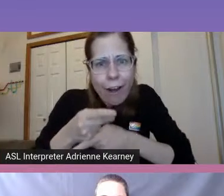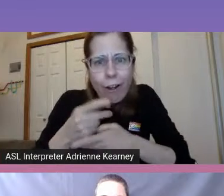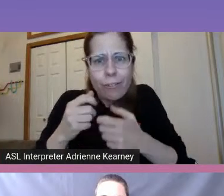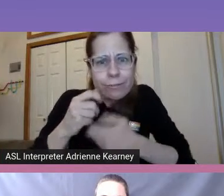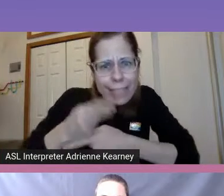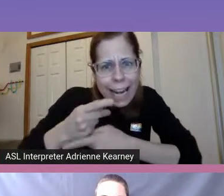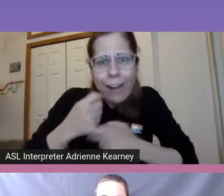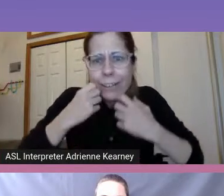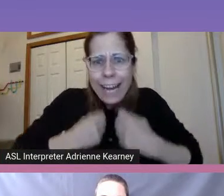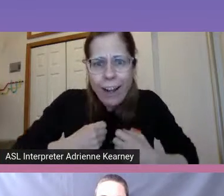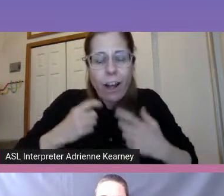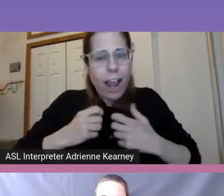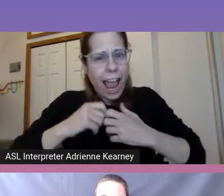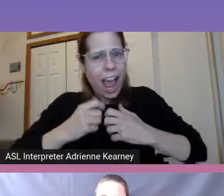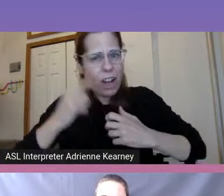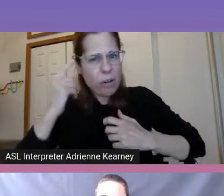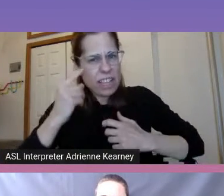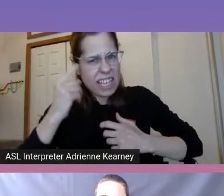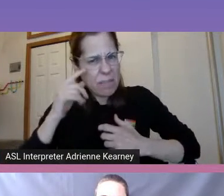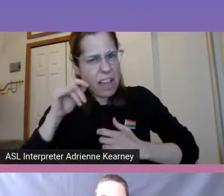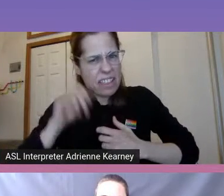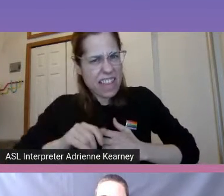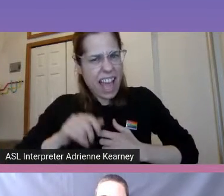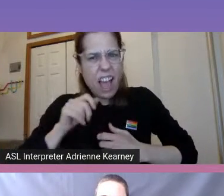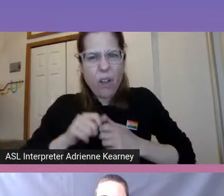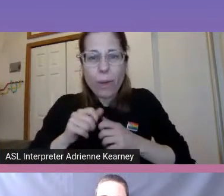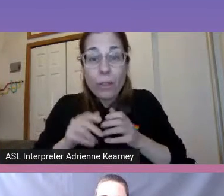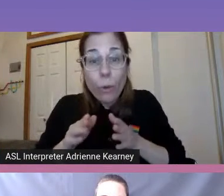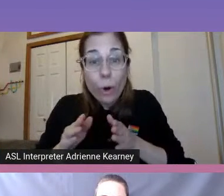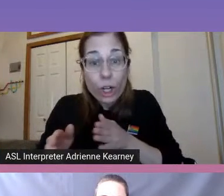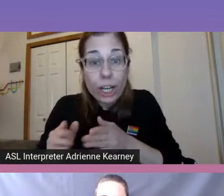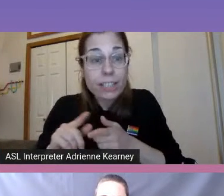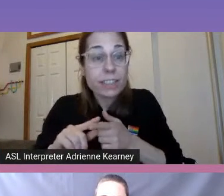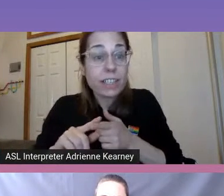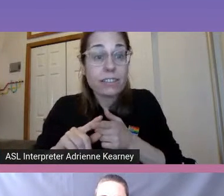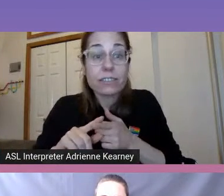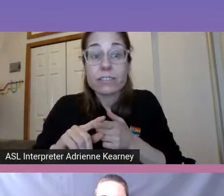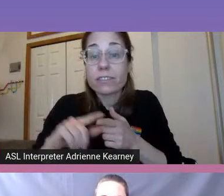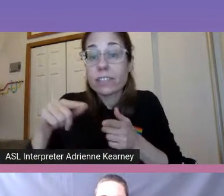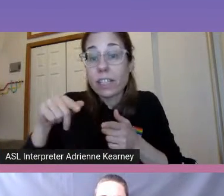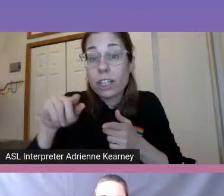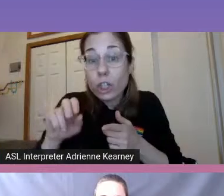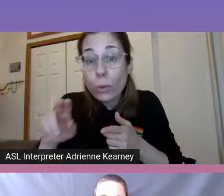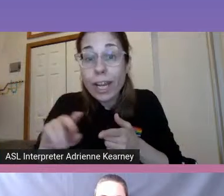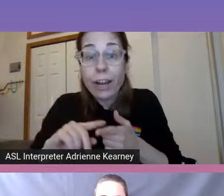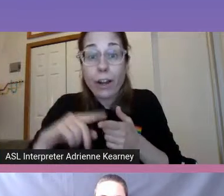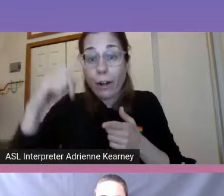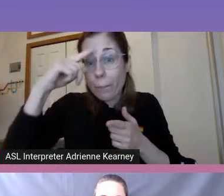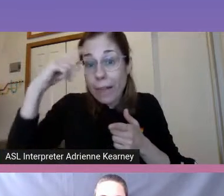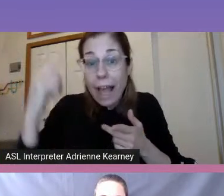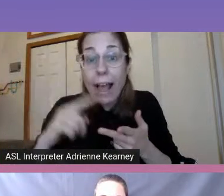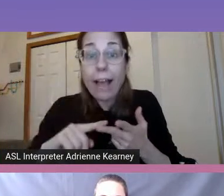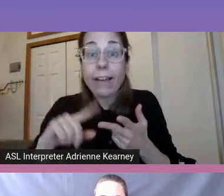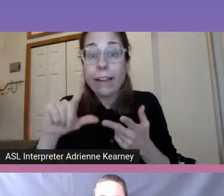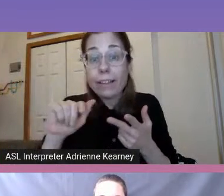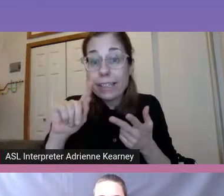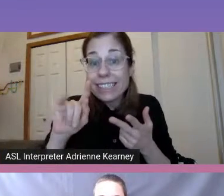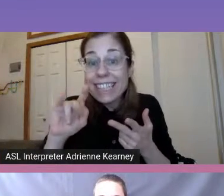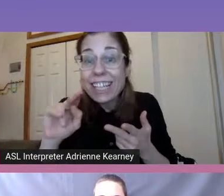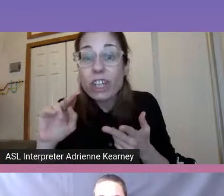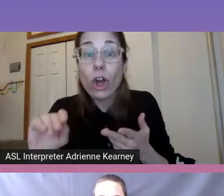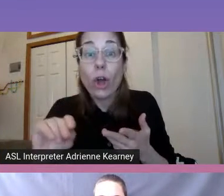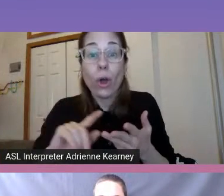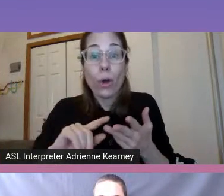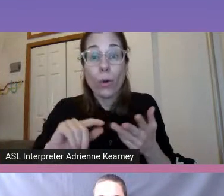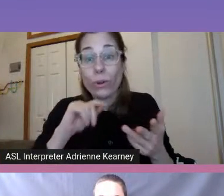and again, we don't have enough of that, especially towards like queer, trans folks, Black, Latino, like non-white